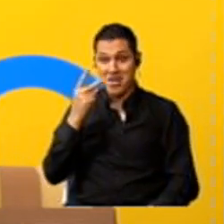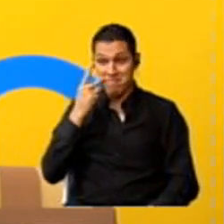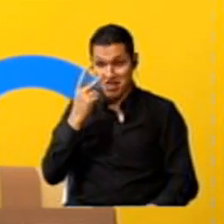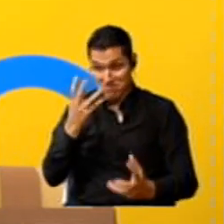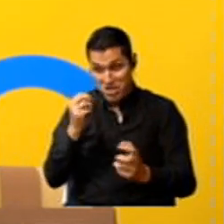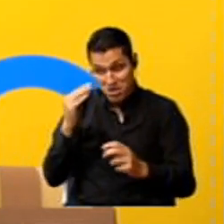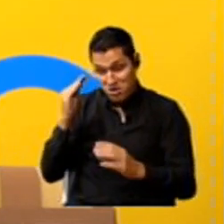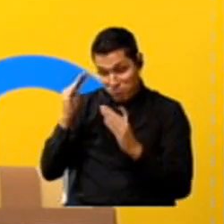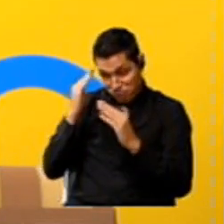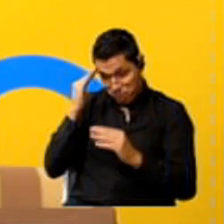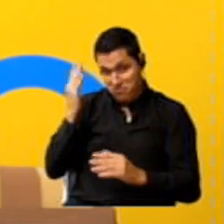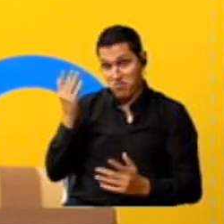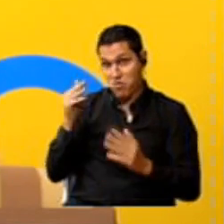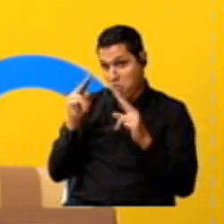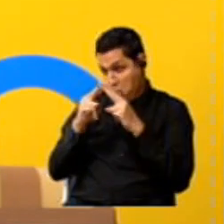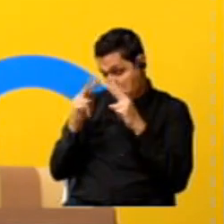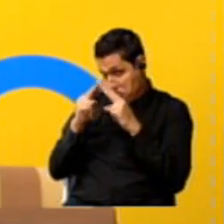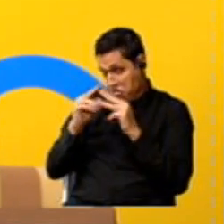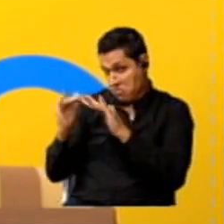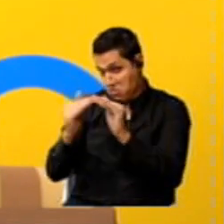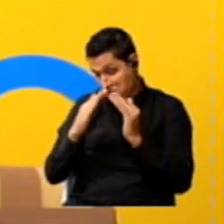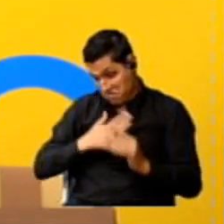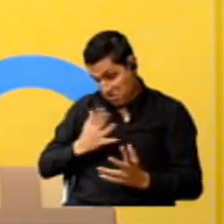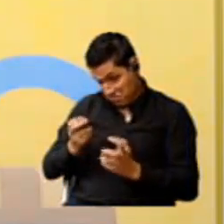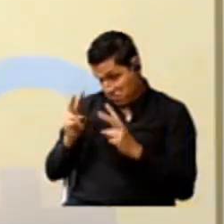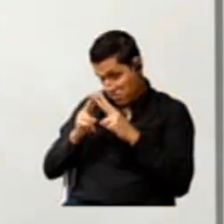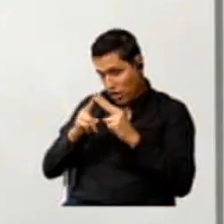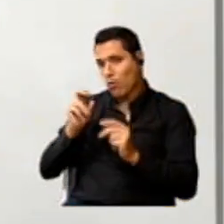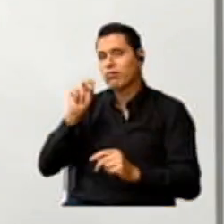community? Okay, let's go.